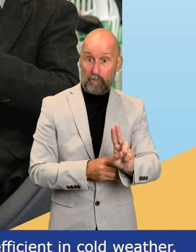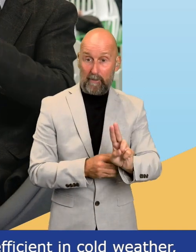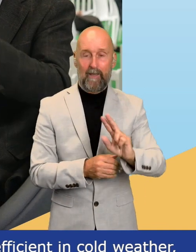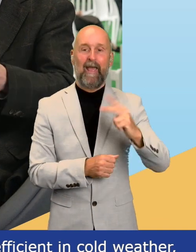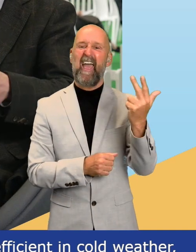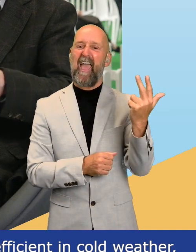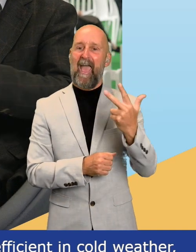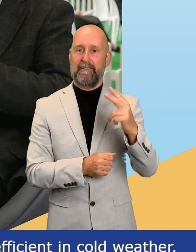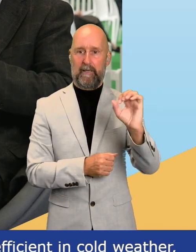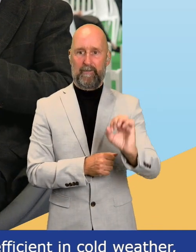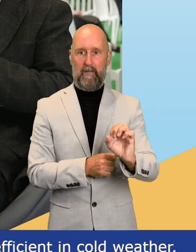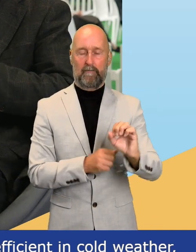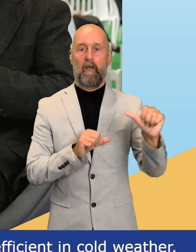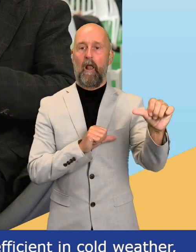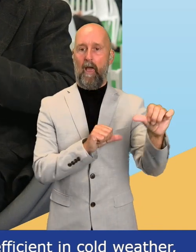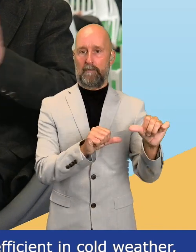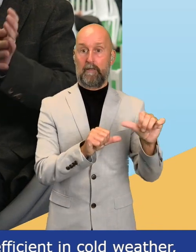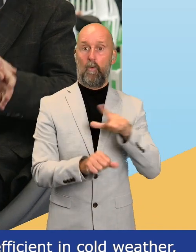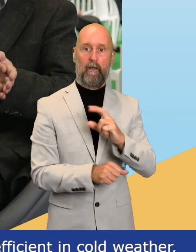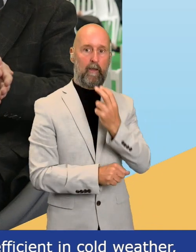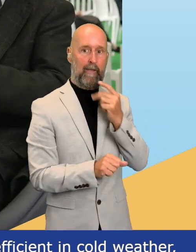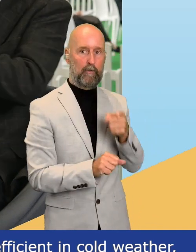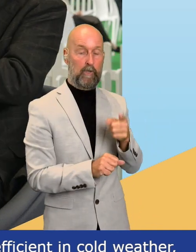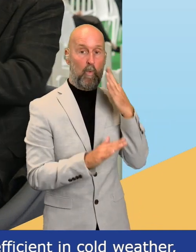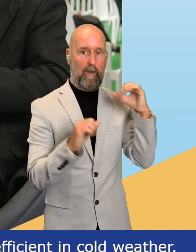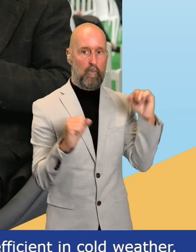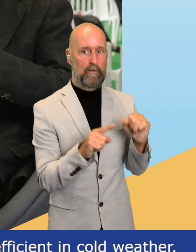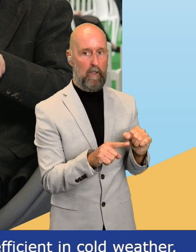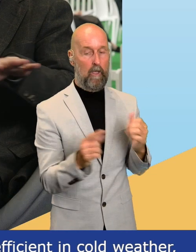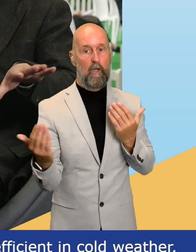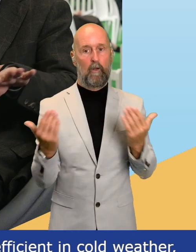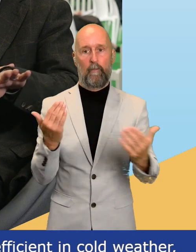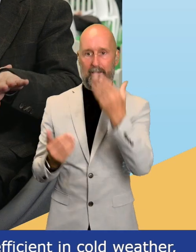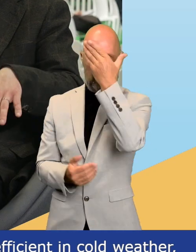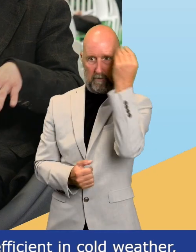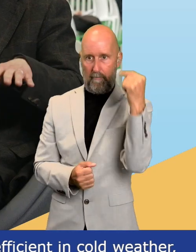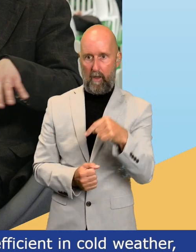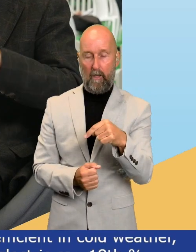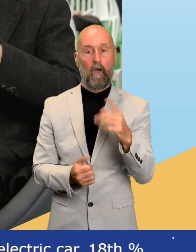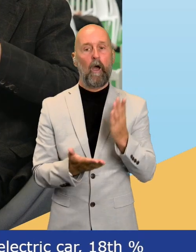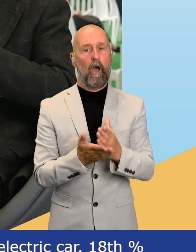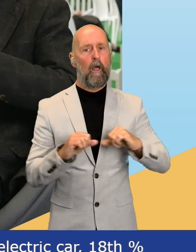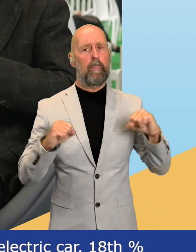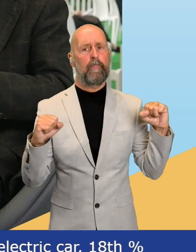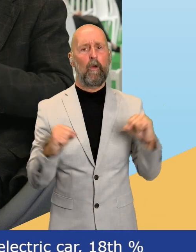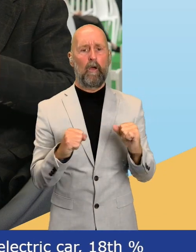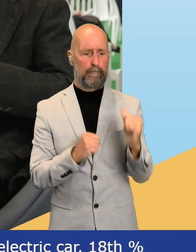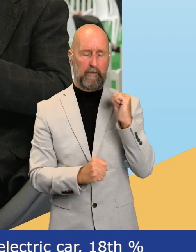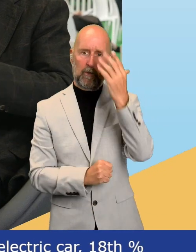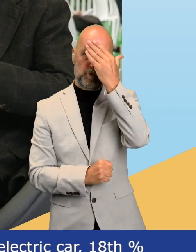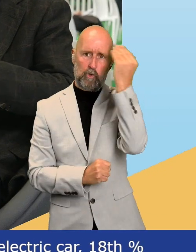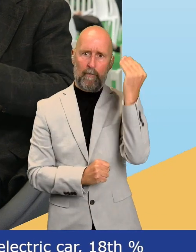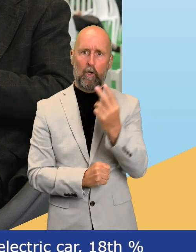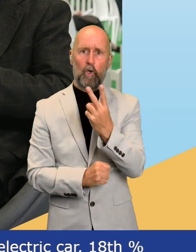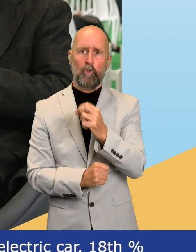of the mileage you'll be able to cover on a battery in winter versus summer. And that's not talking about really cold weather. So the last summer test we did was